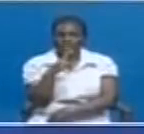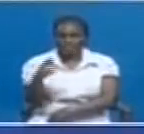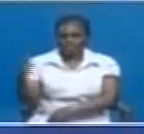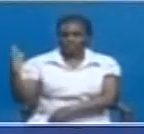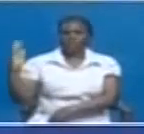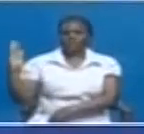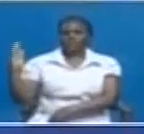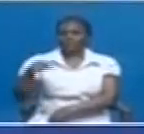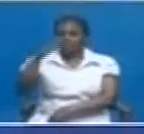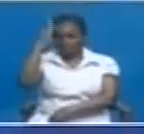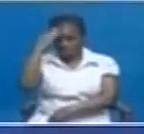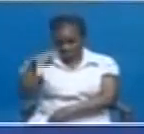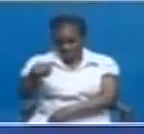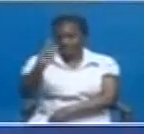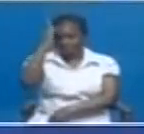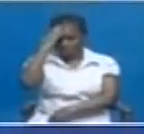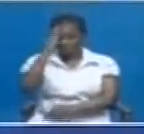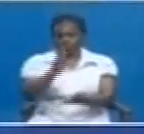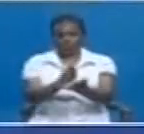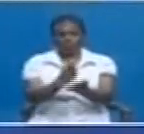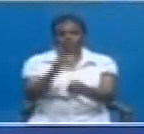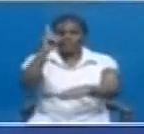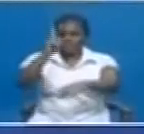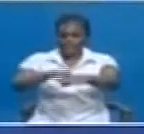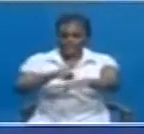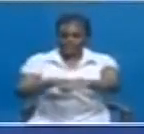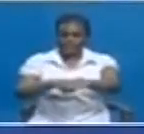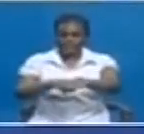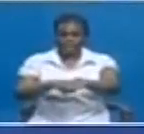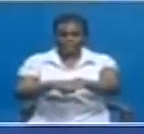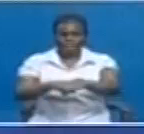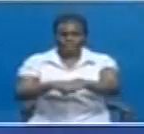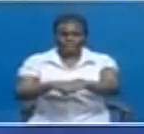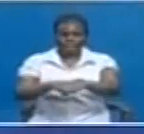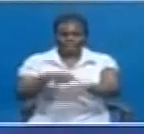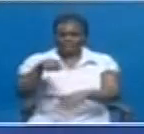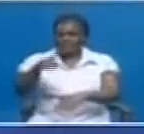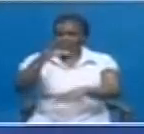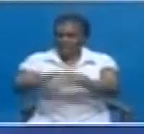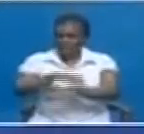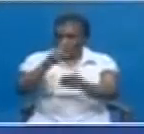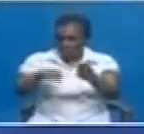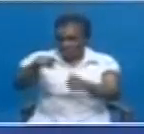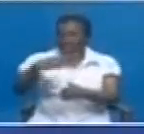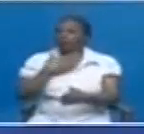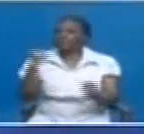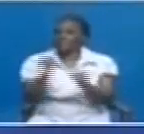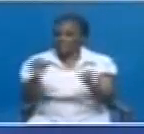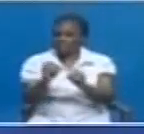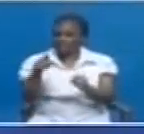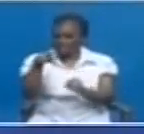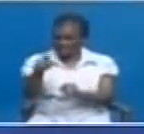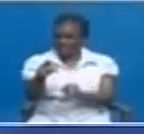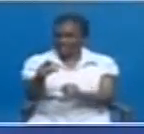you know this yourself, because when they don't get what they want, they vent their